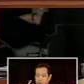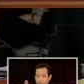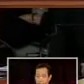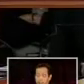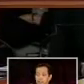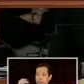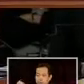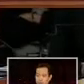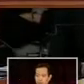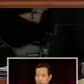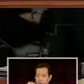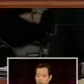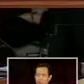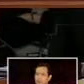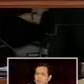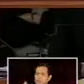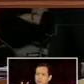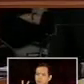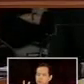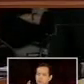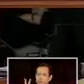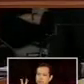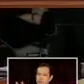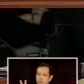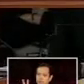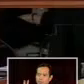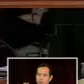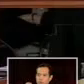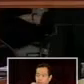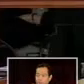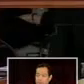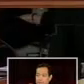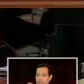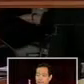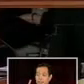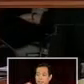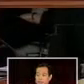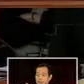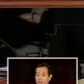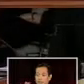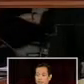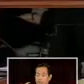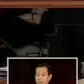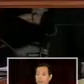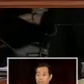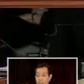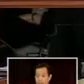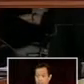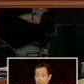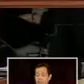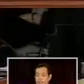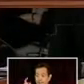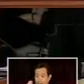2000, and December 22, 2000, Clarissa Ocampo came here to the Senate and gave